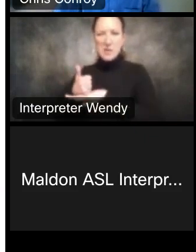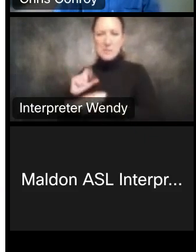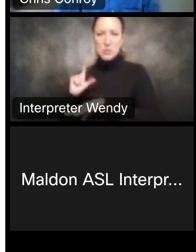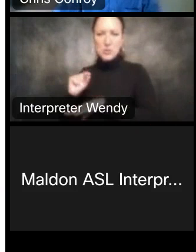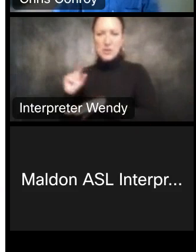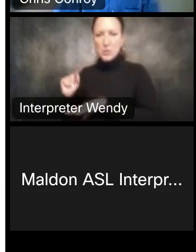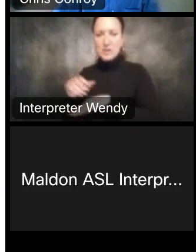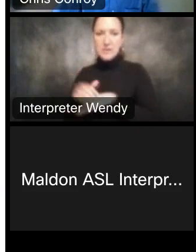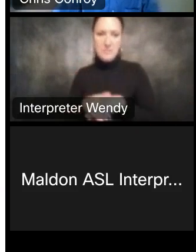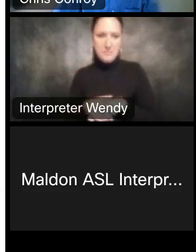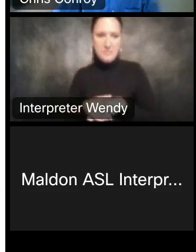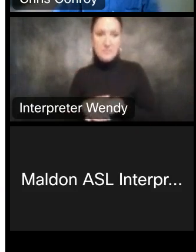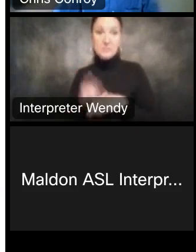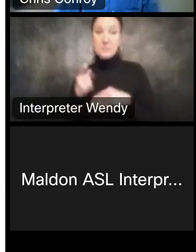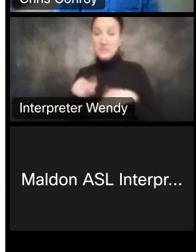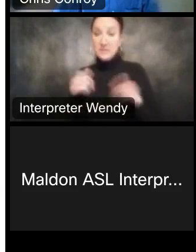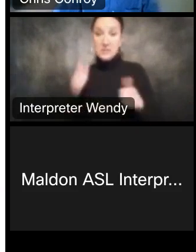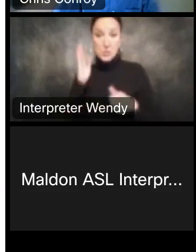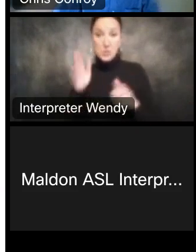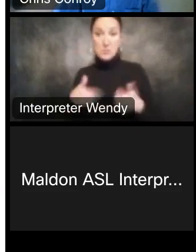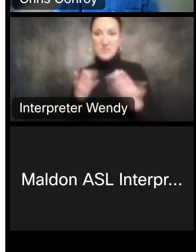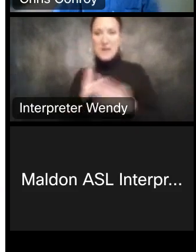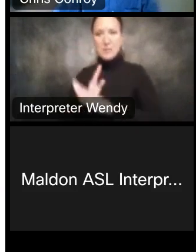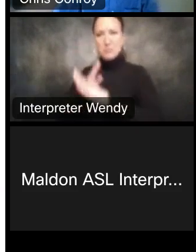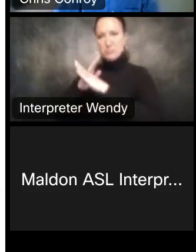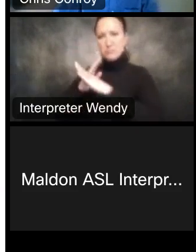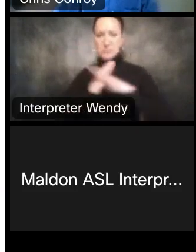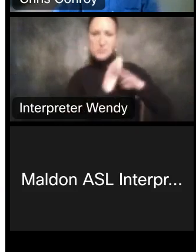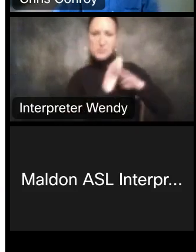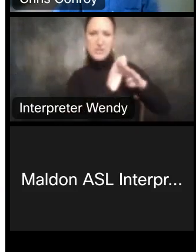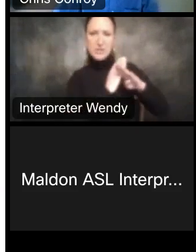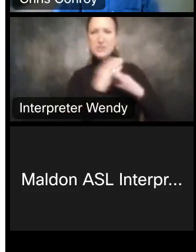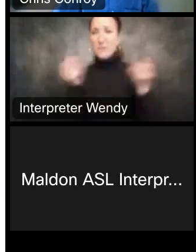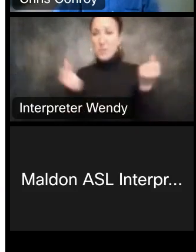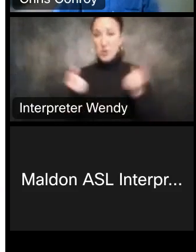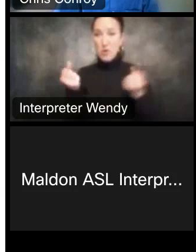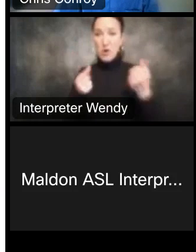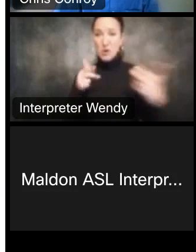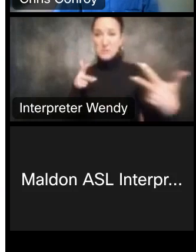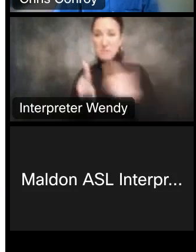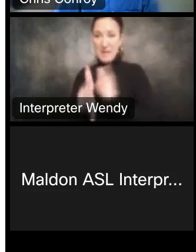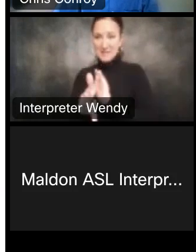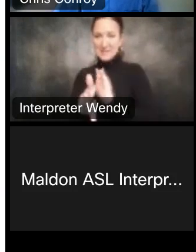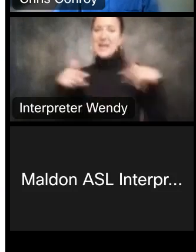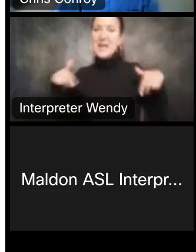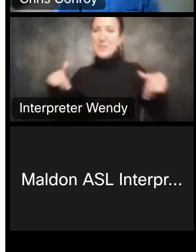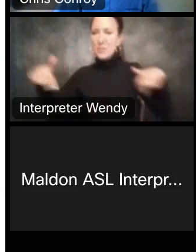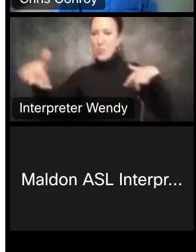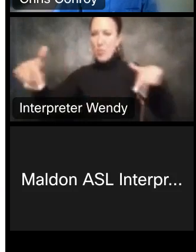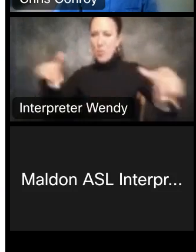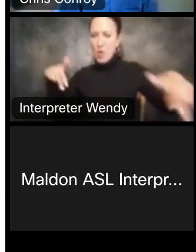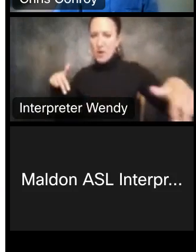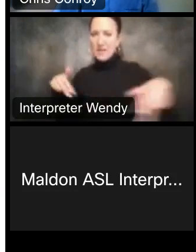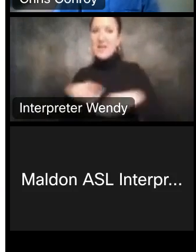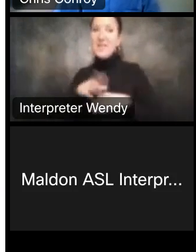think. Planting spaces would have provided a buffer between the vehicle and pedestrian lanes, and in addition provided